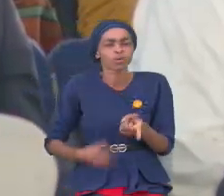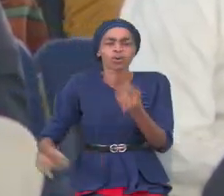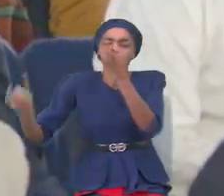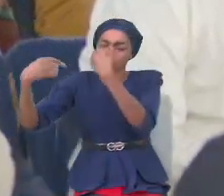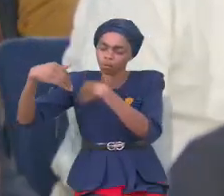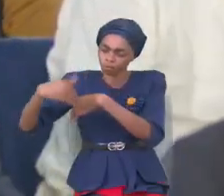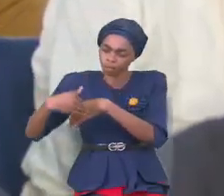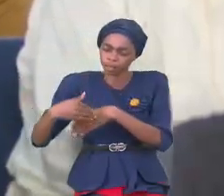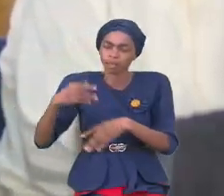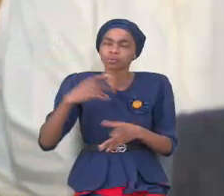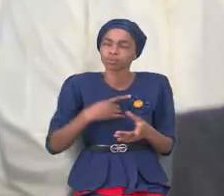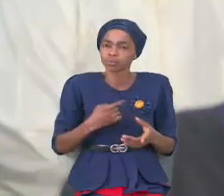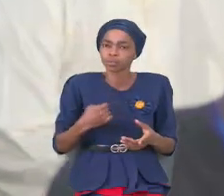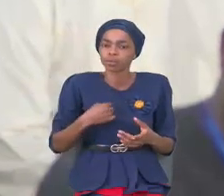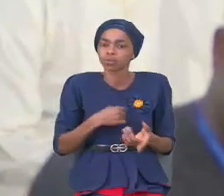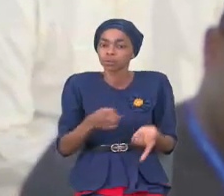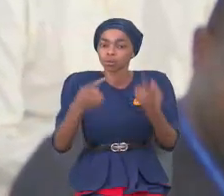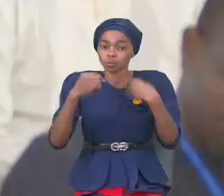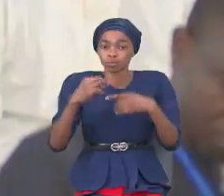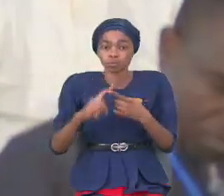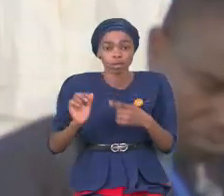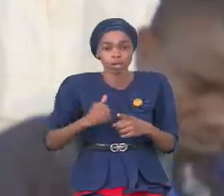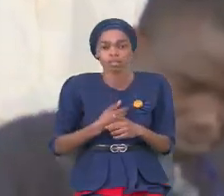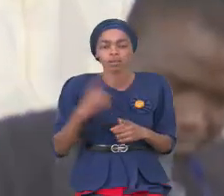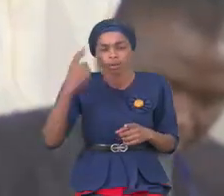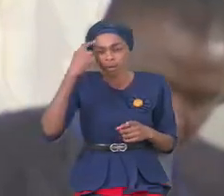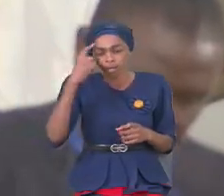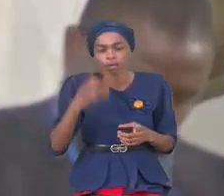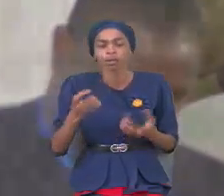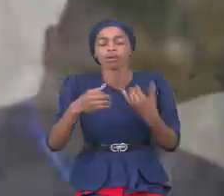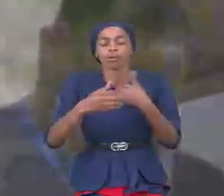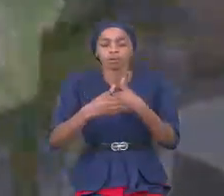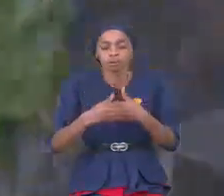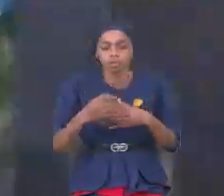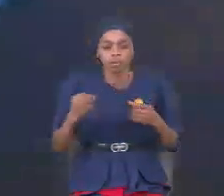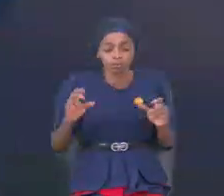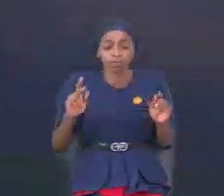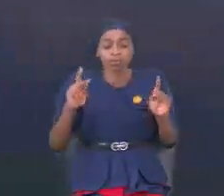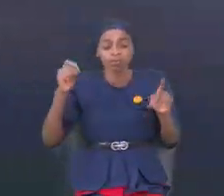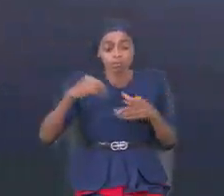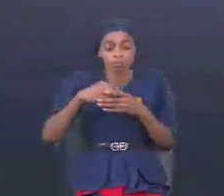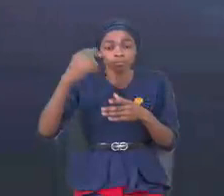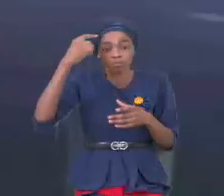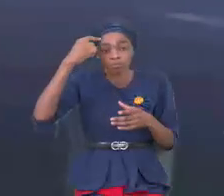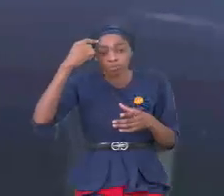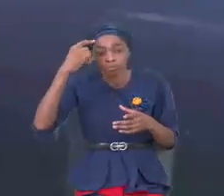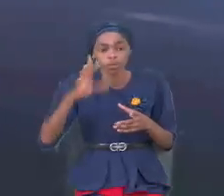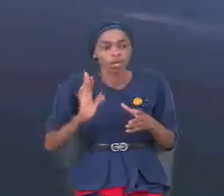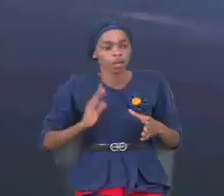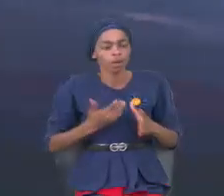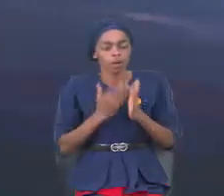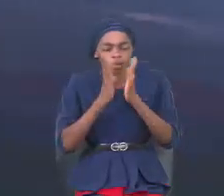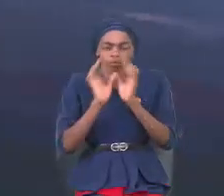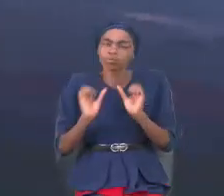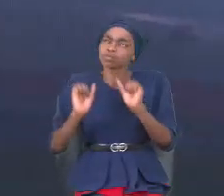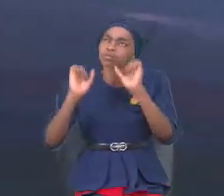back, our reasoning comes back, and our devotion comes back. He came to himself. You